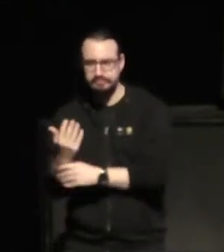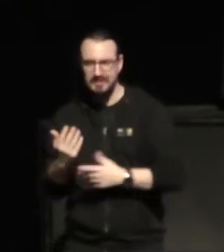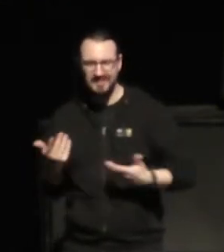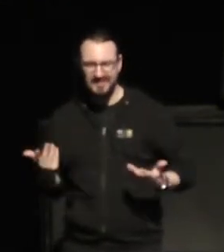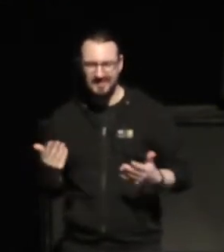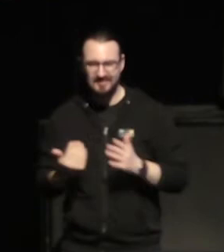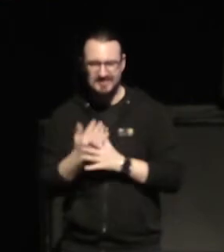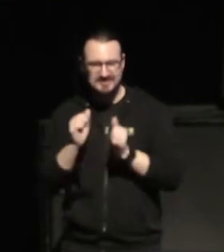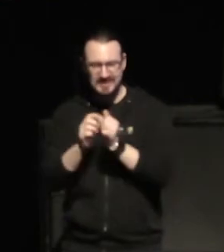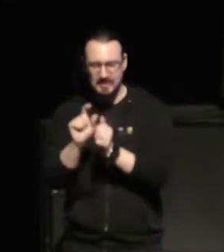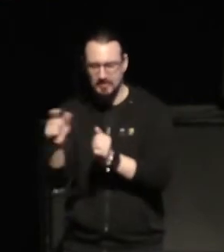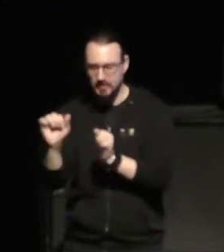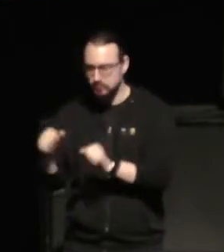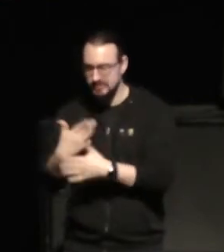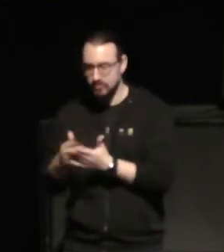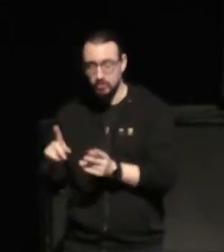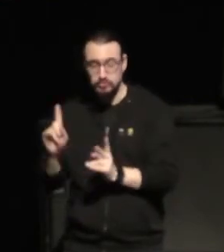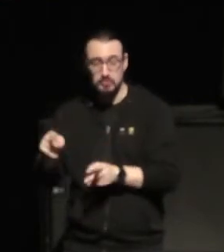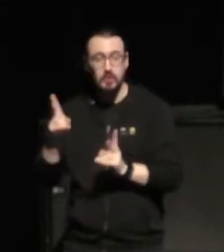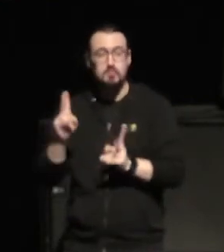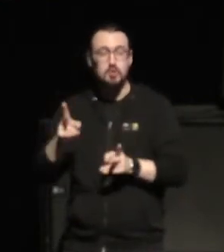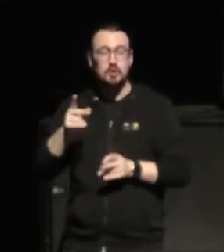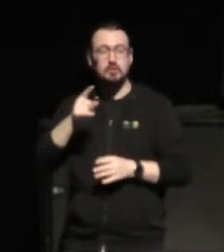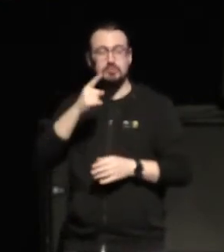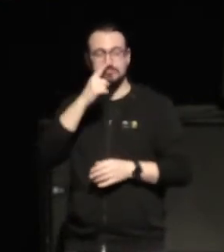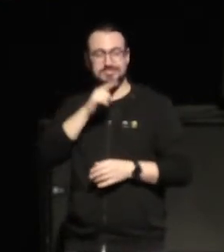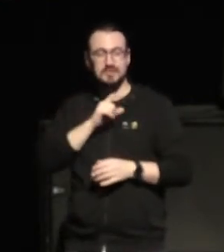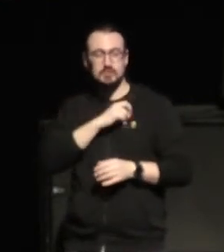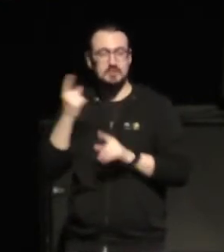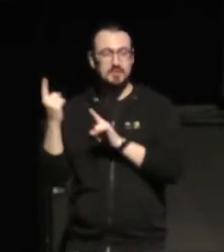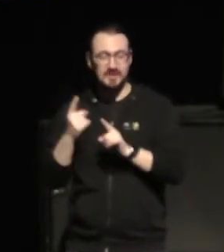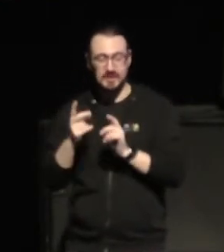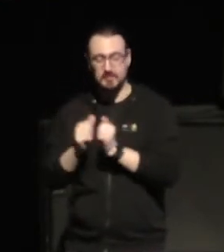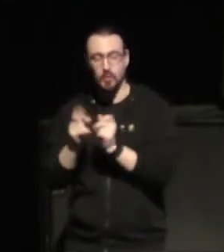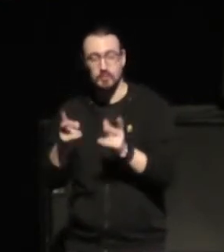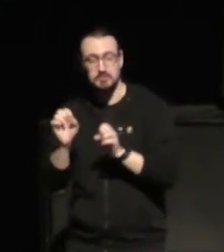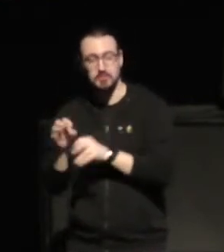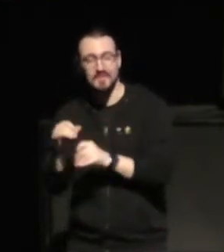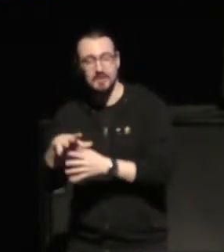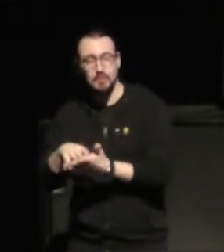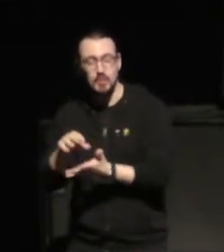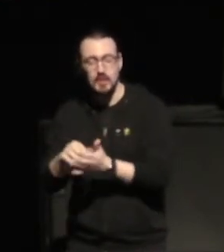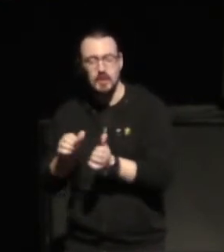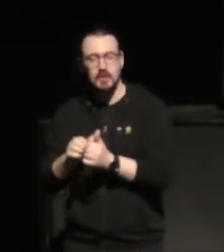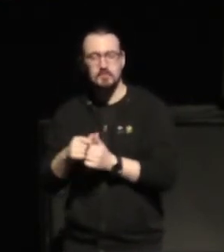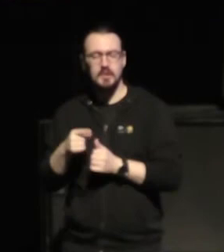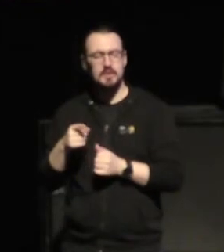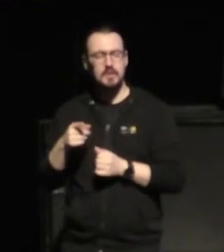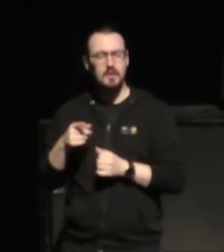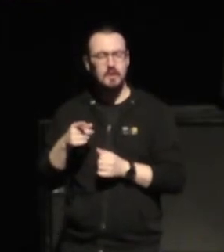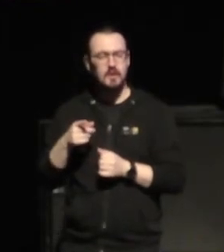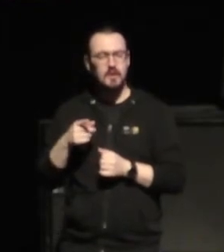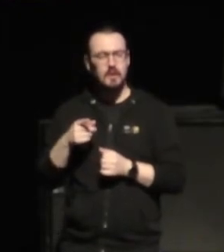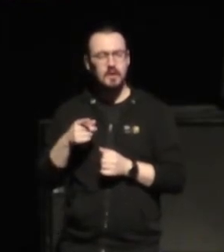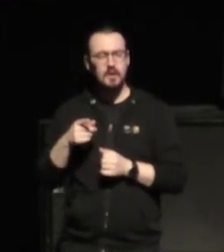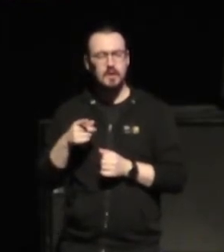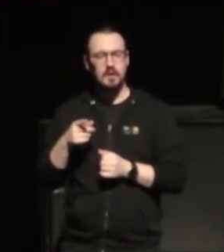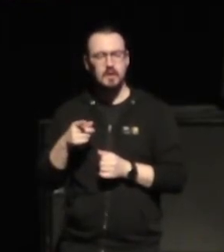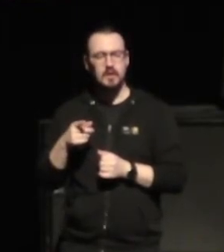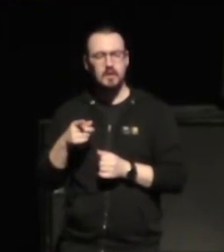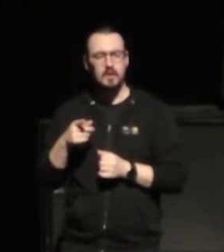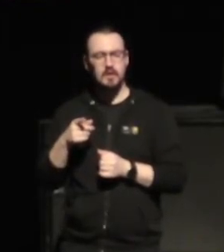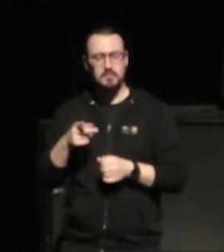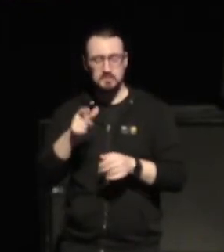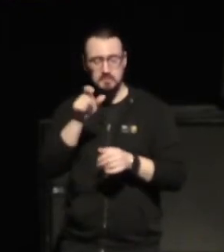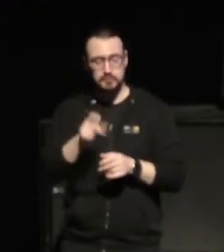harmful, not also for the human, but also for the soil. As a human, the consumer, and also the